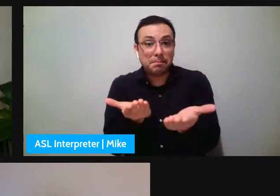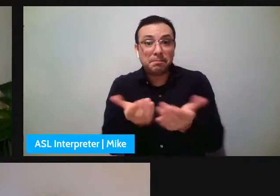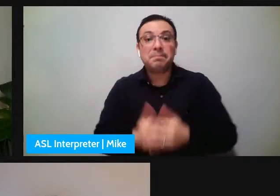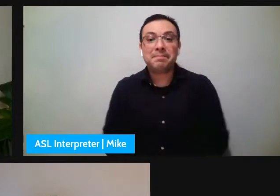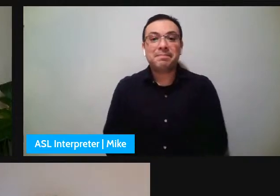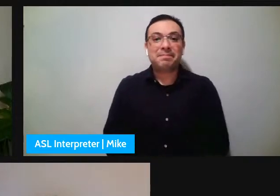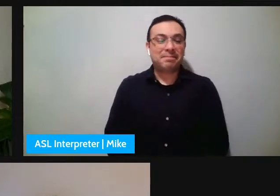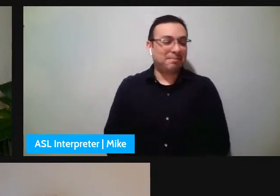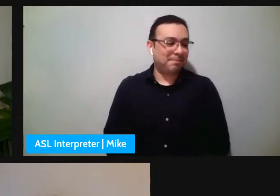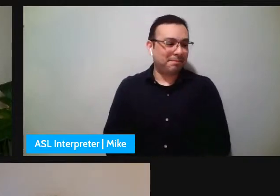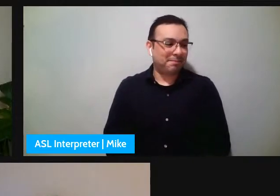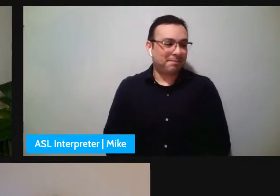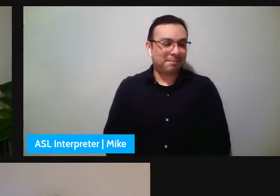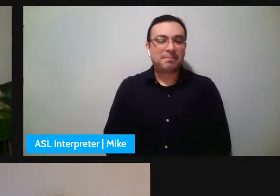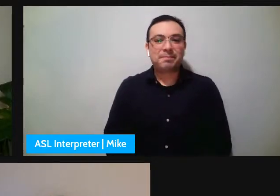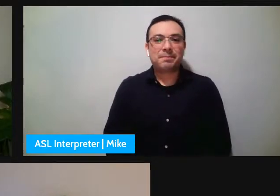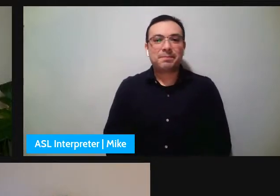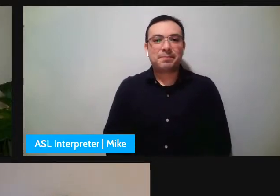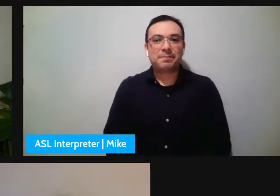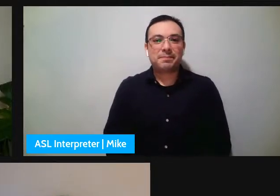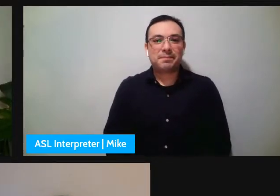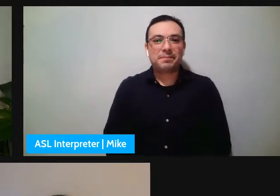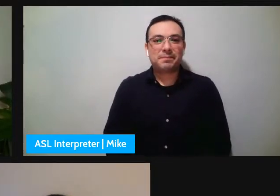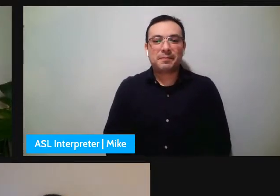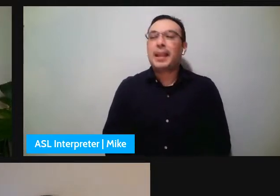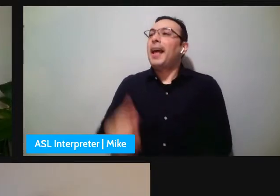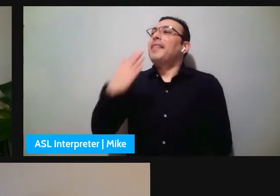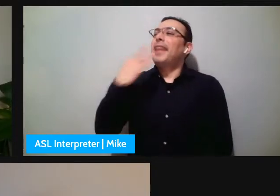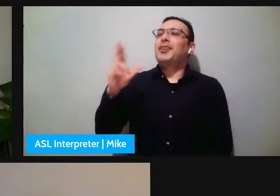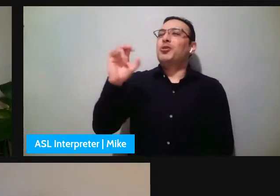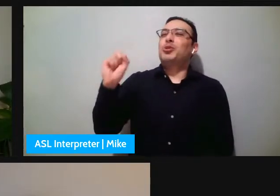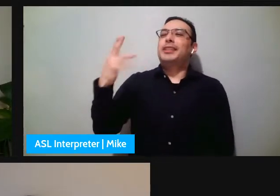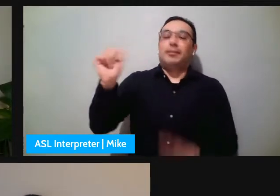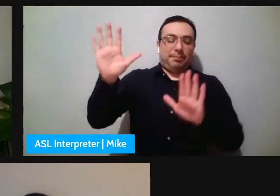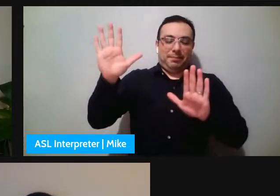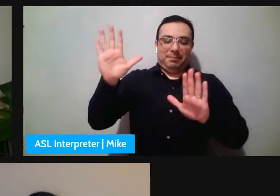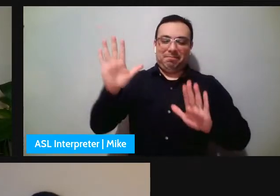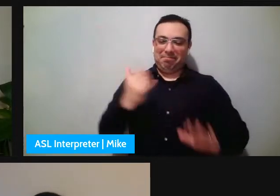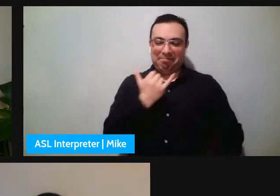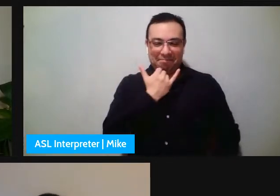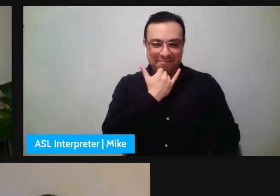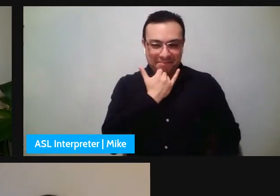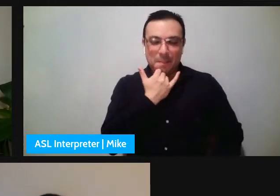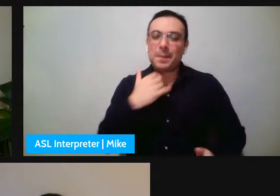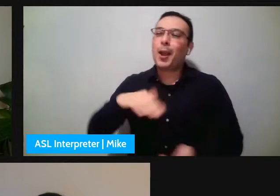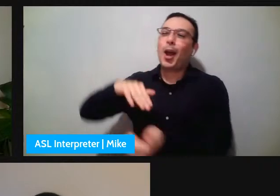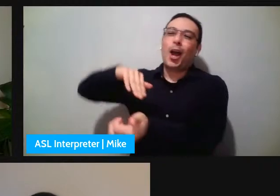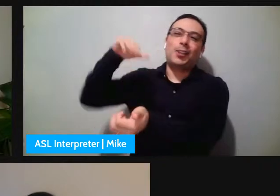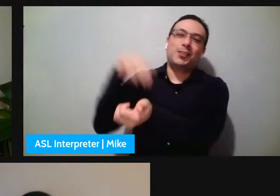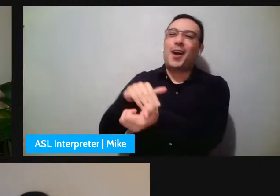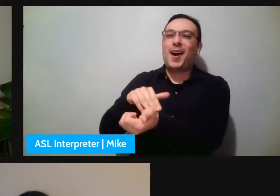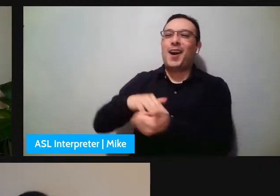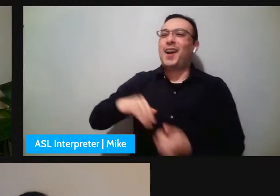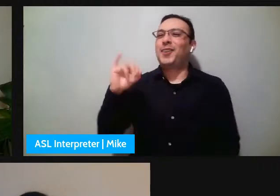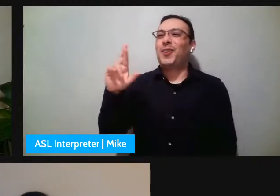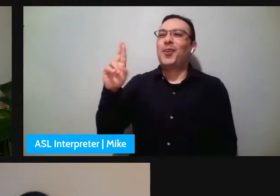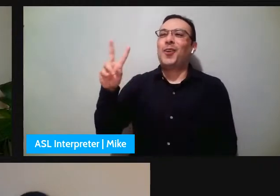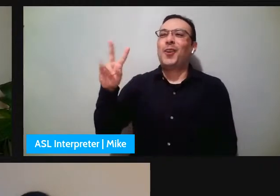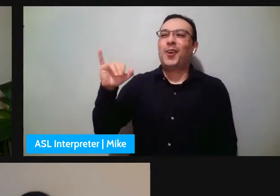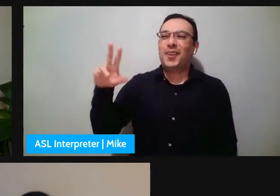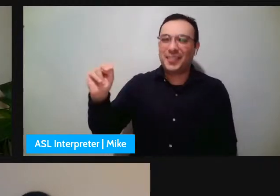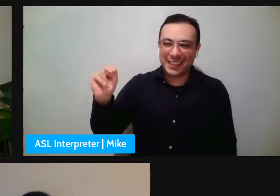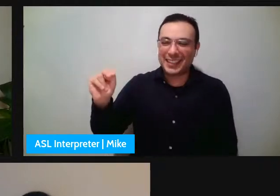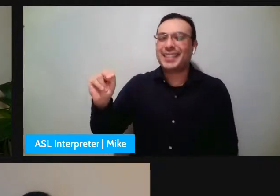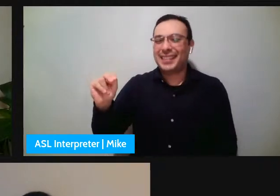Thank you, Risha, or Dr. Irvin. We do have a couple of questions, so I'm going